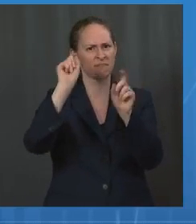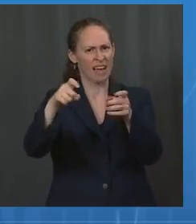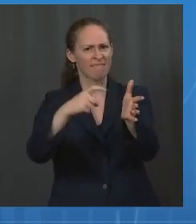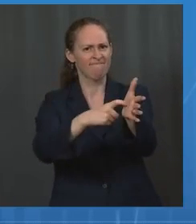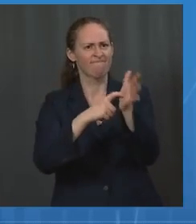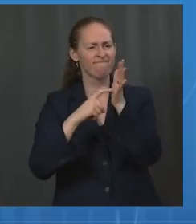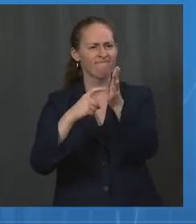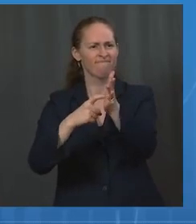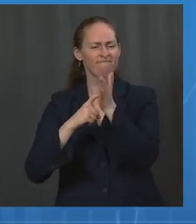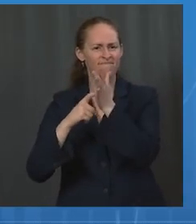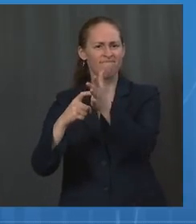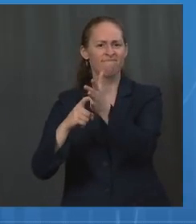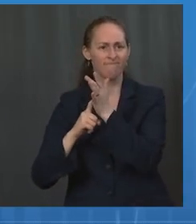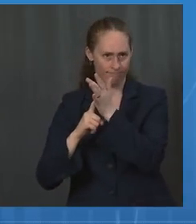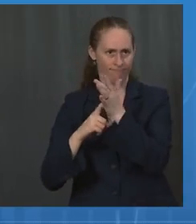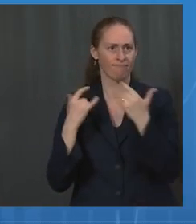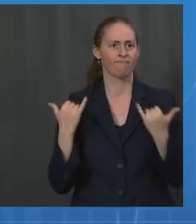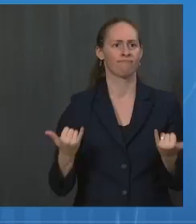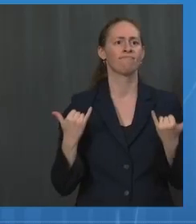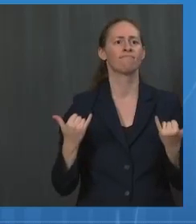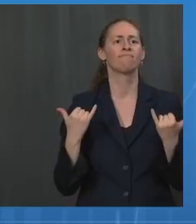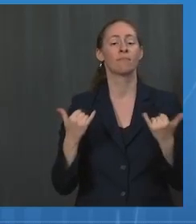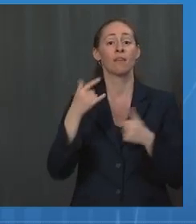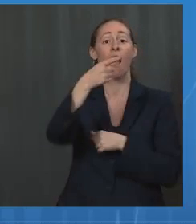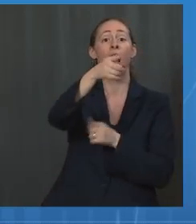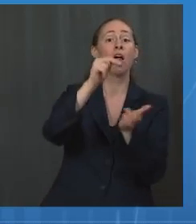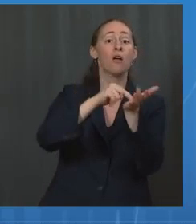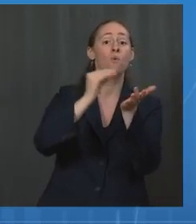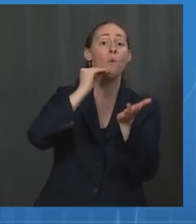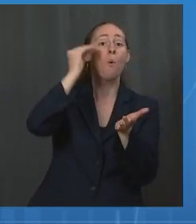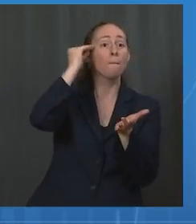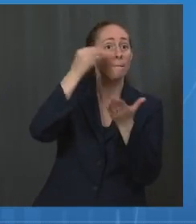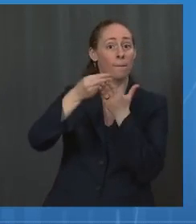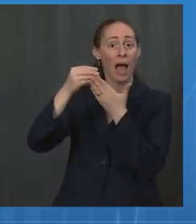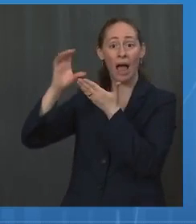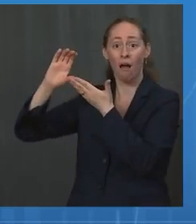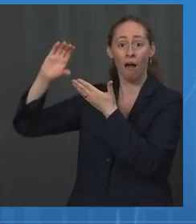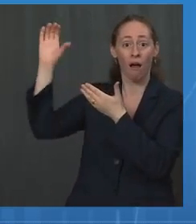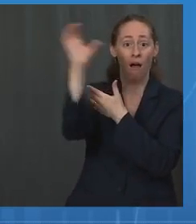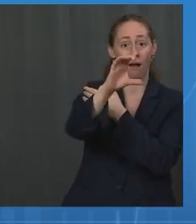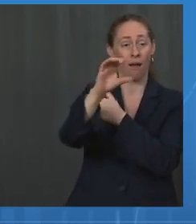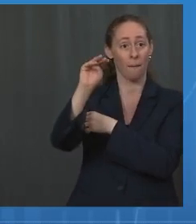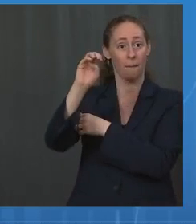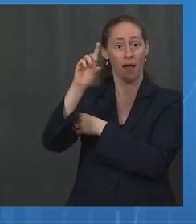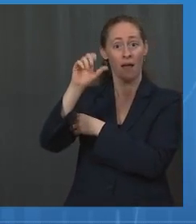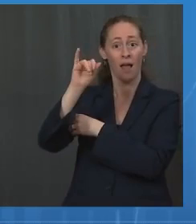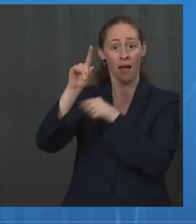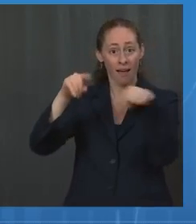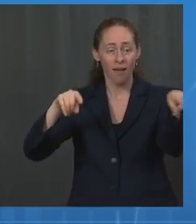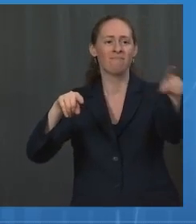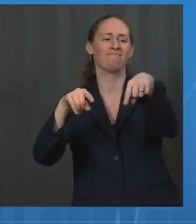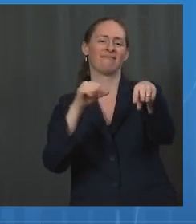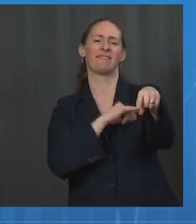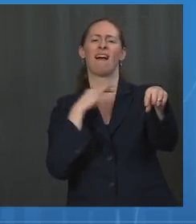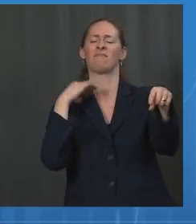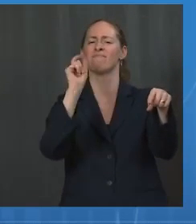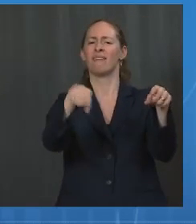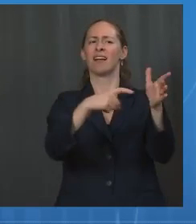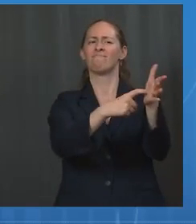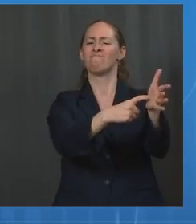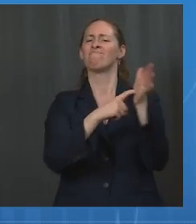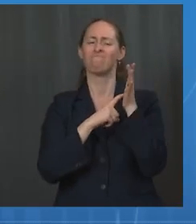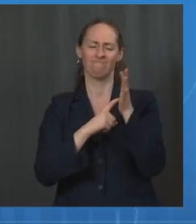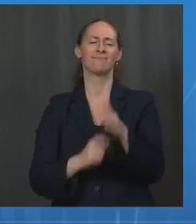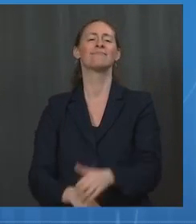in the Medicare and Medicaid program will now be required to have their staffs vaccinated.